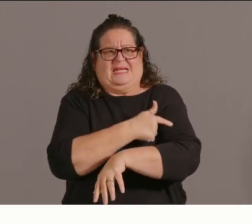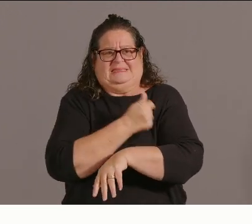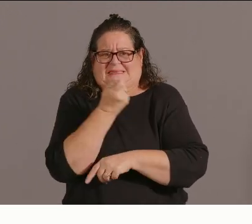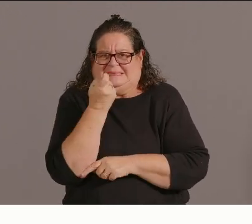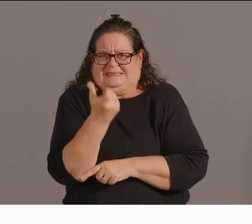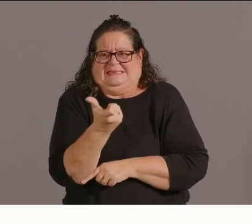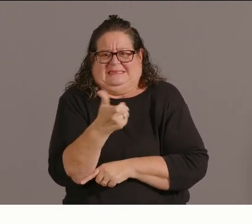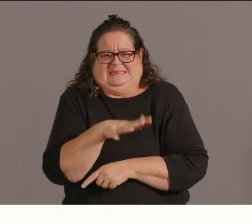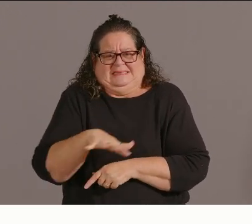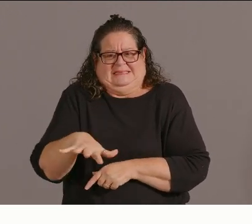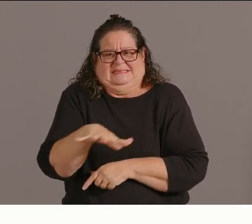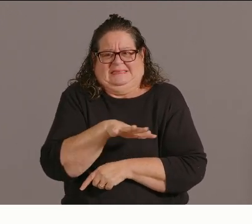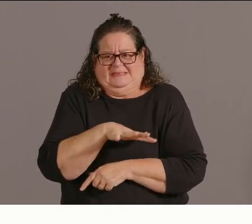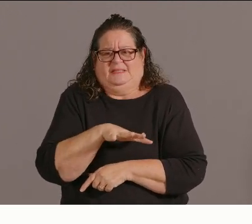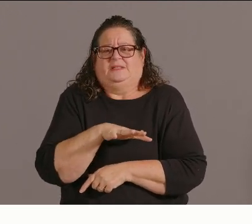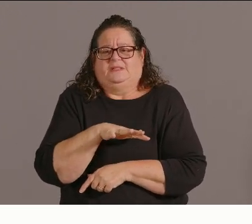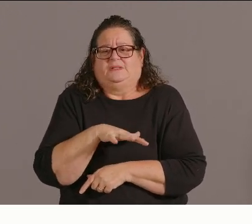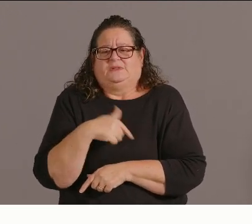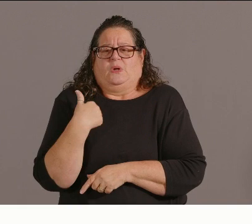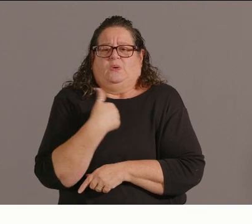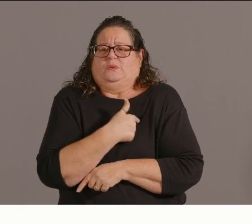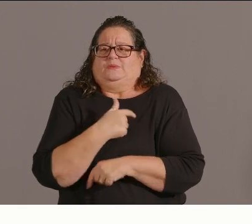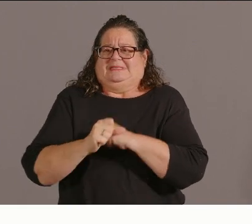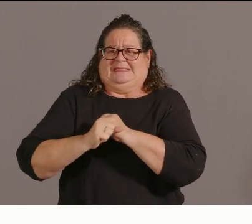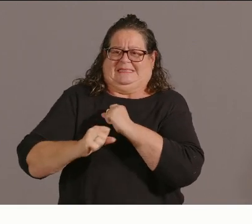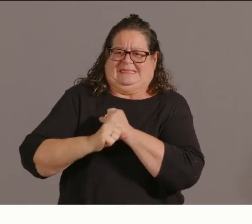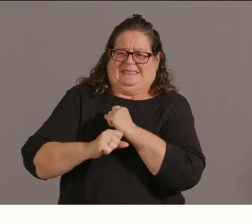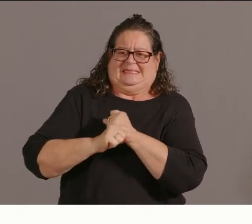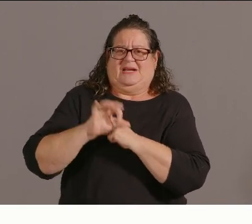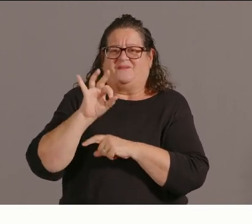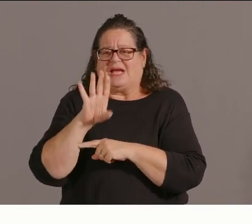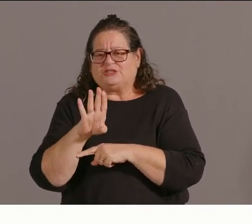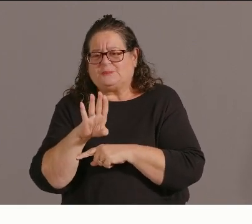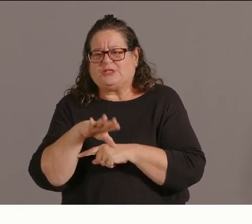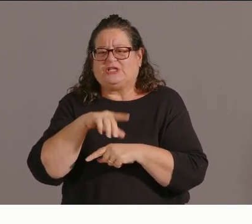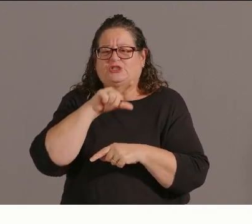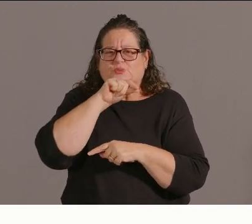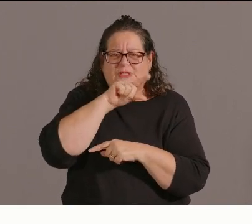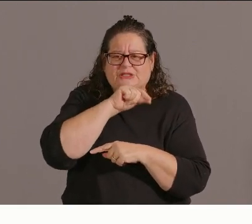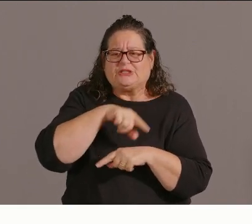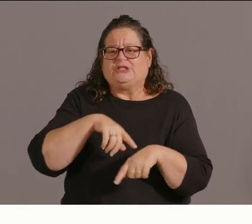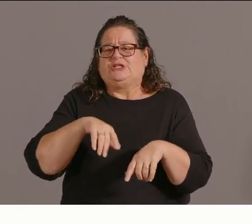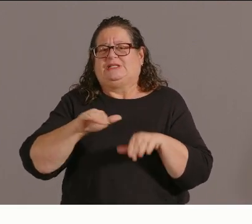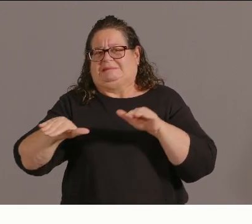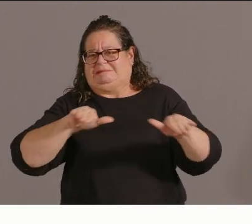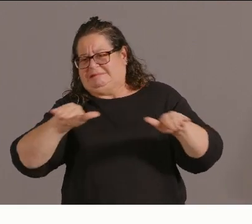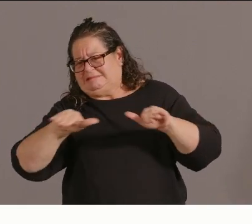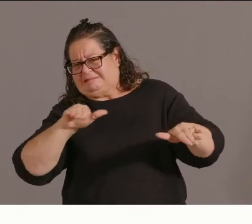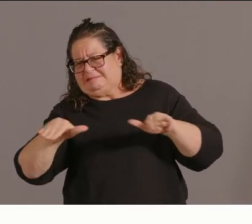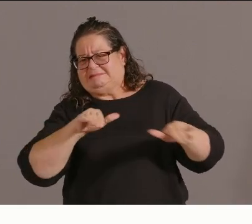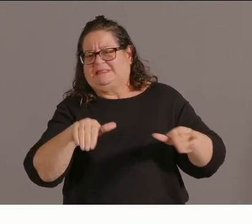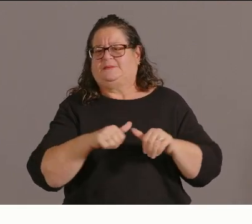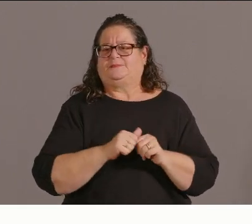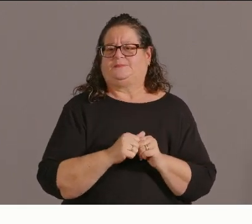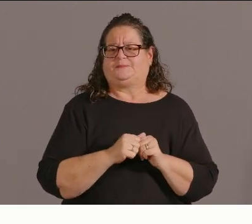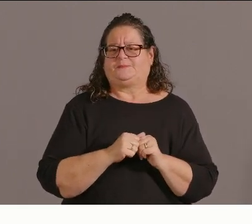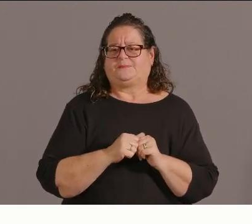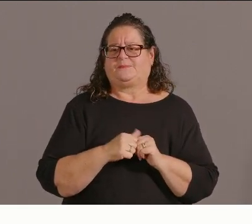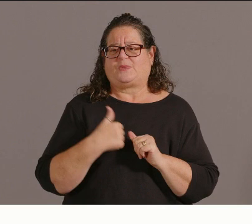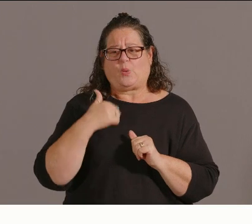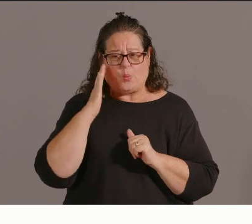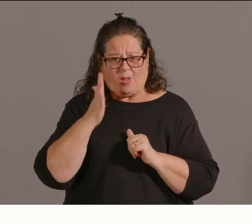know that we would be making calls and visiting their homes. We called first. If we didn't get an answer, then we would